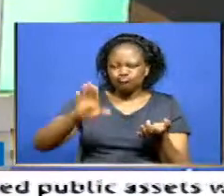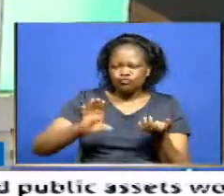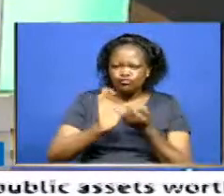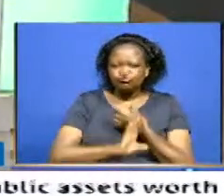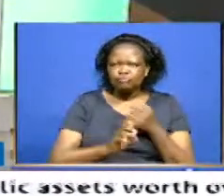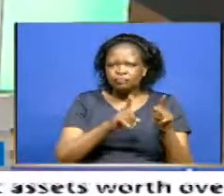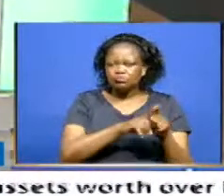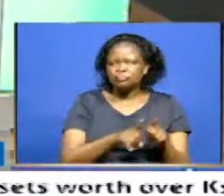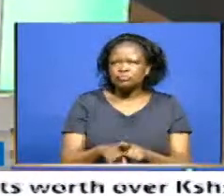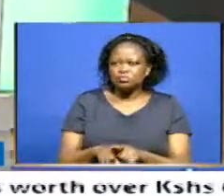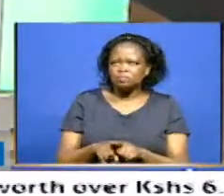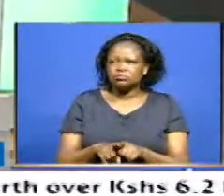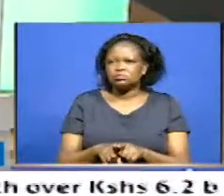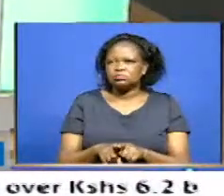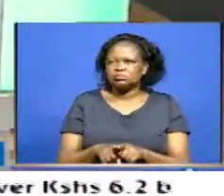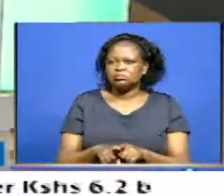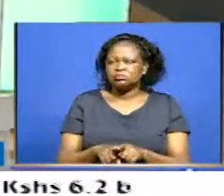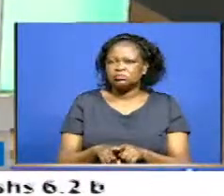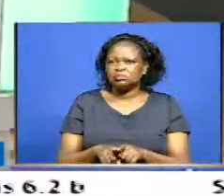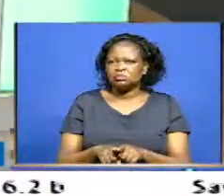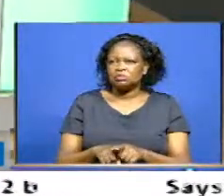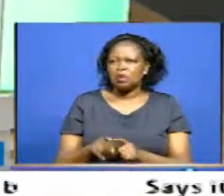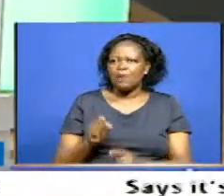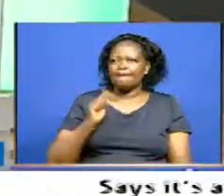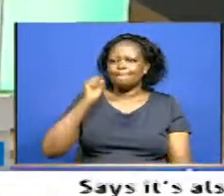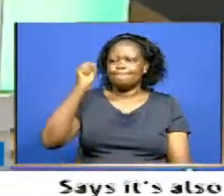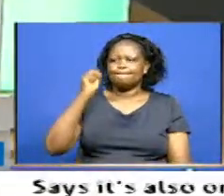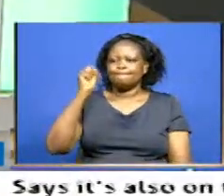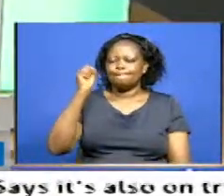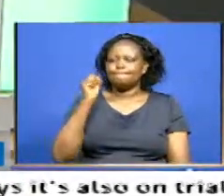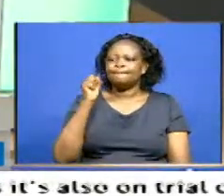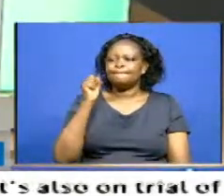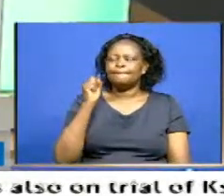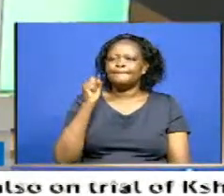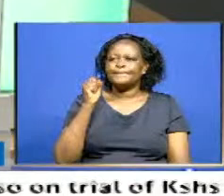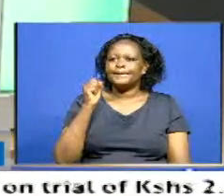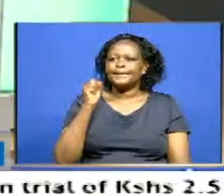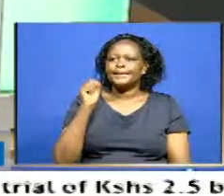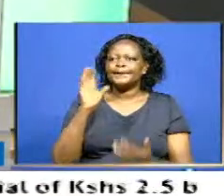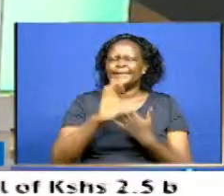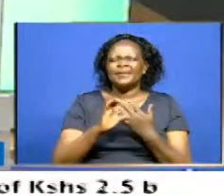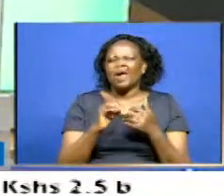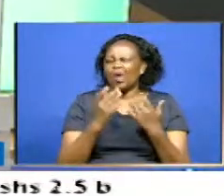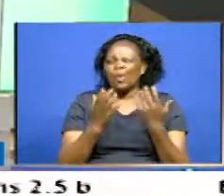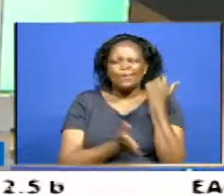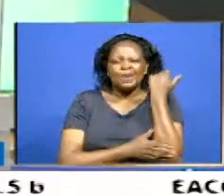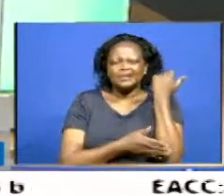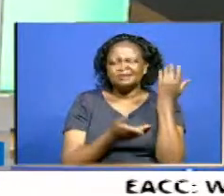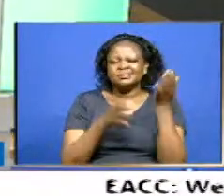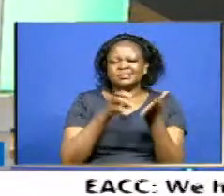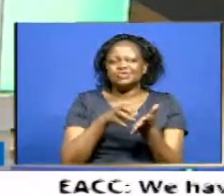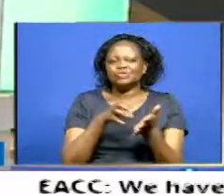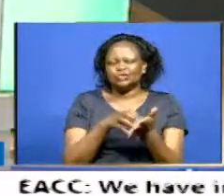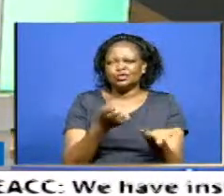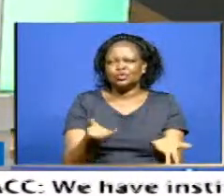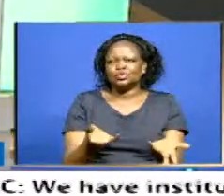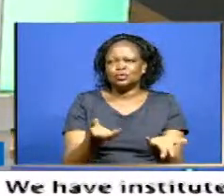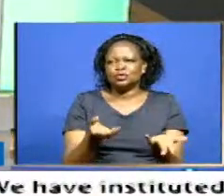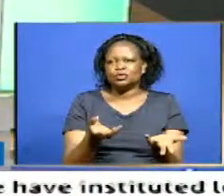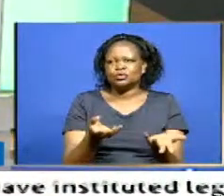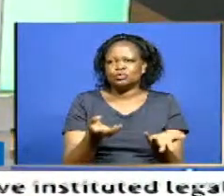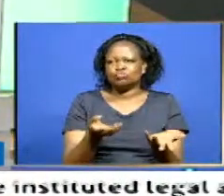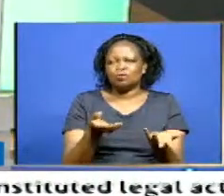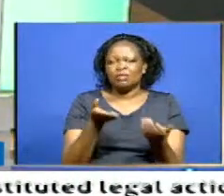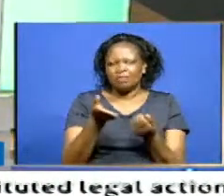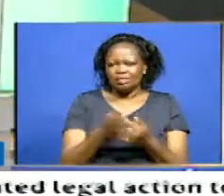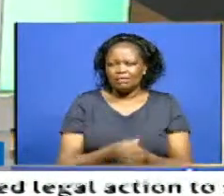as well in the political life of this country. So how bad is the situation on the